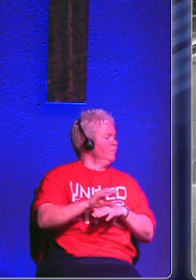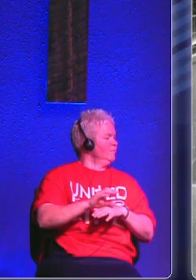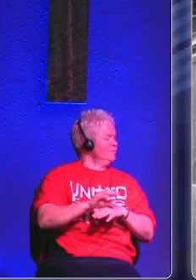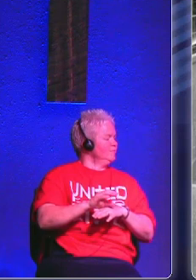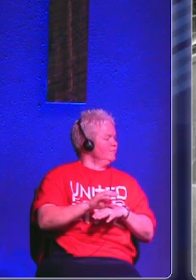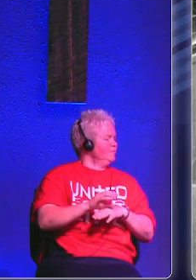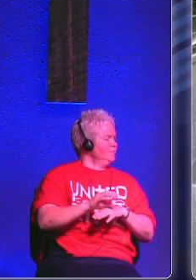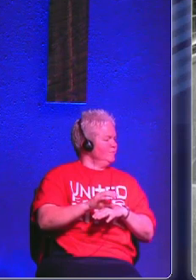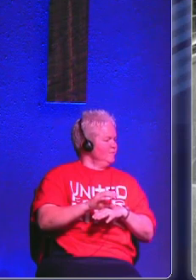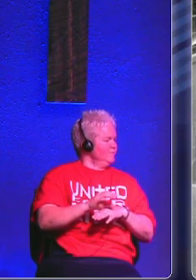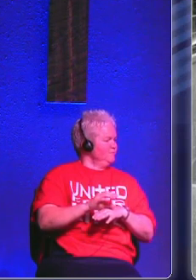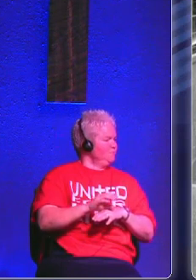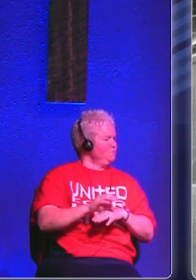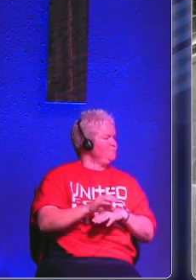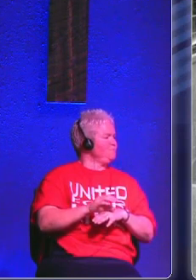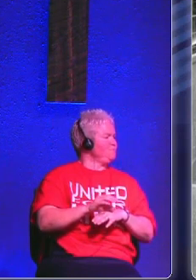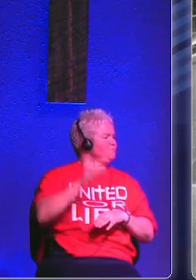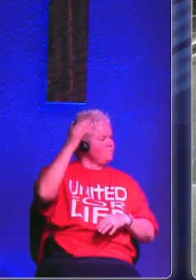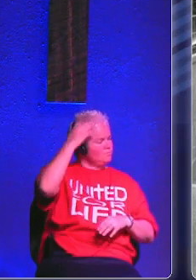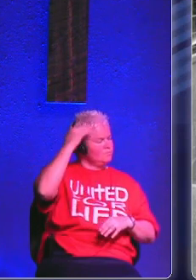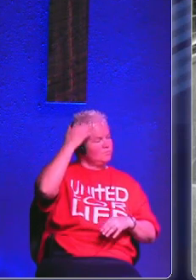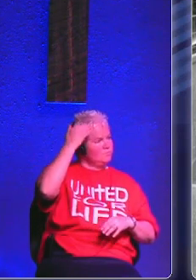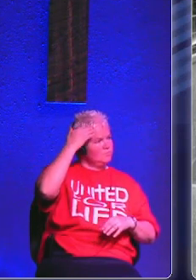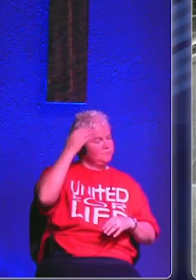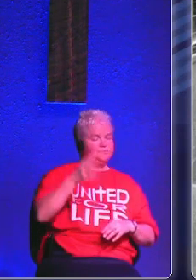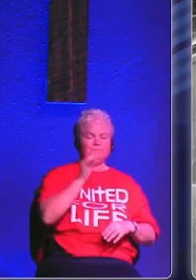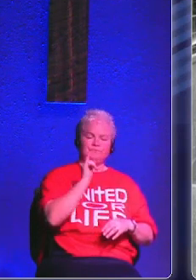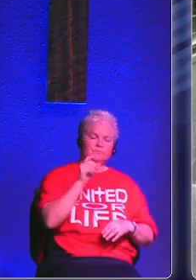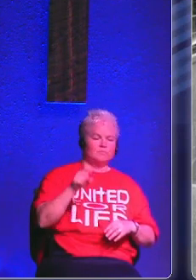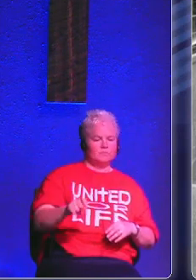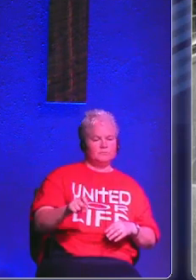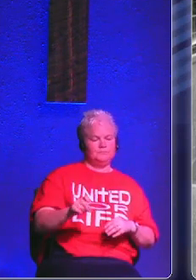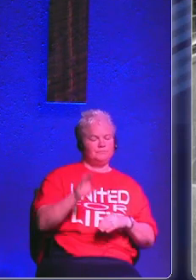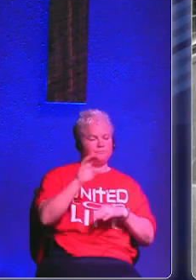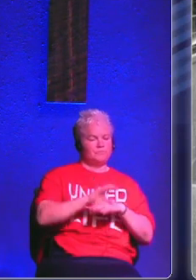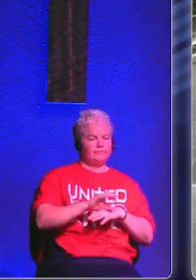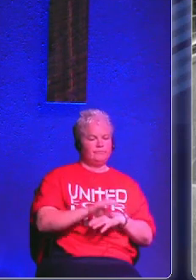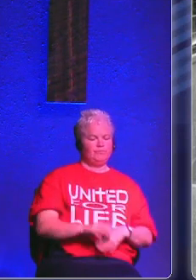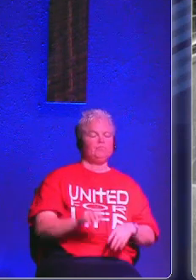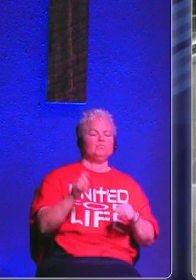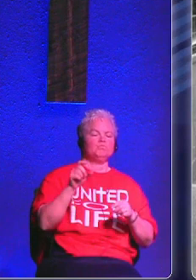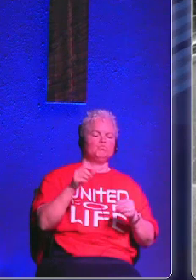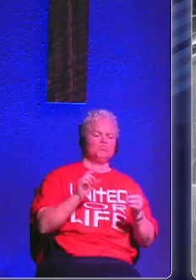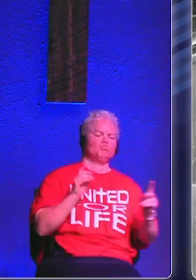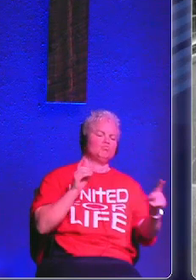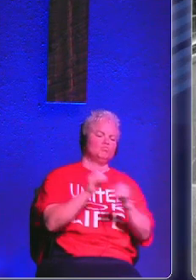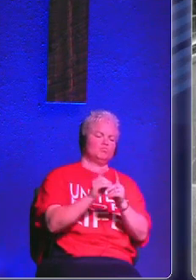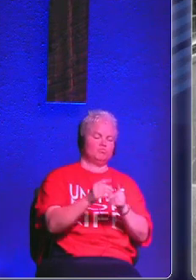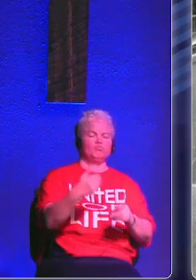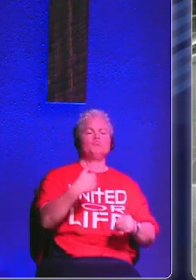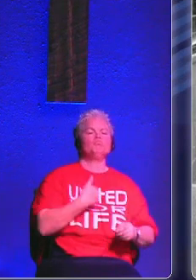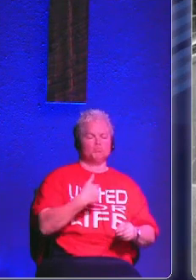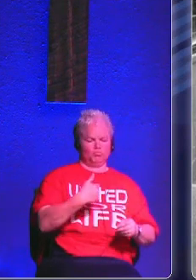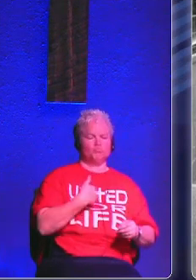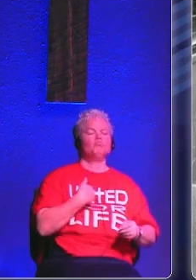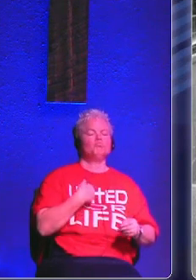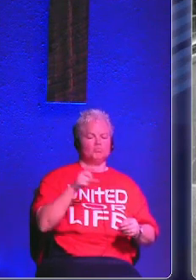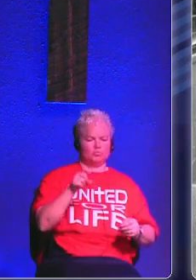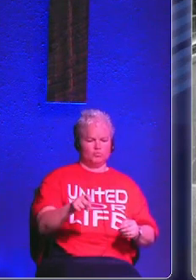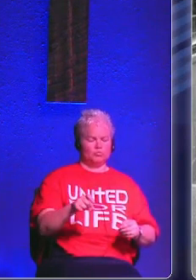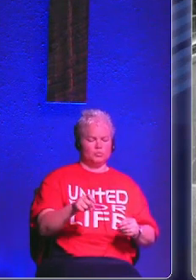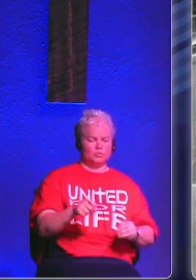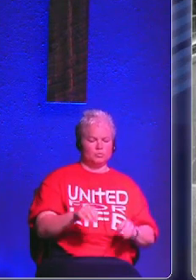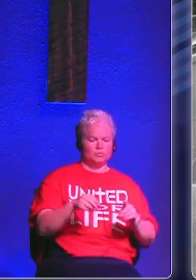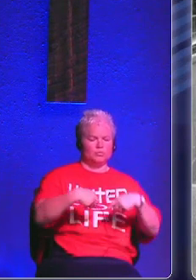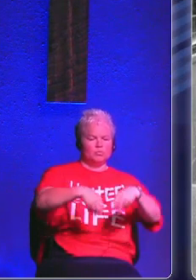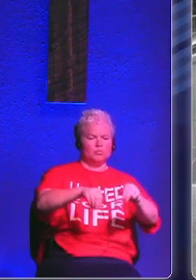the mentality can quickly become, well, I need a church that meets my needs. I'm going to shop around